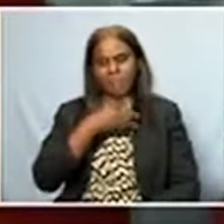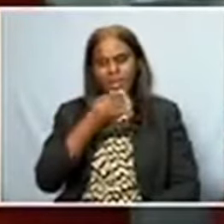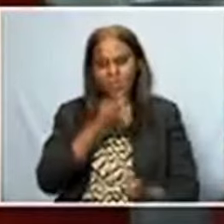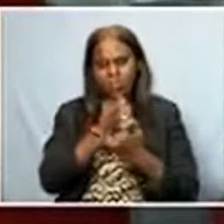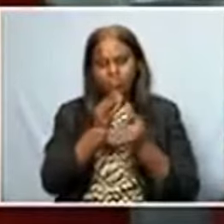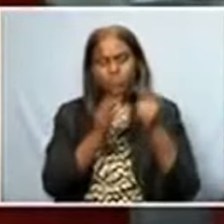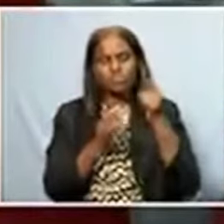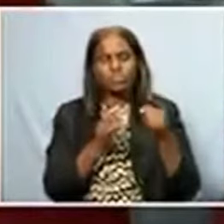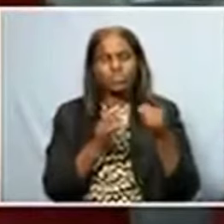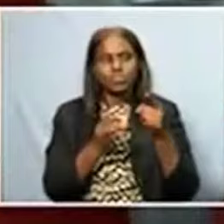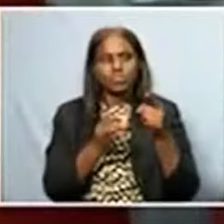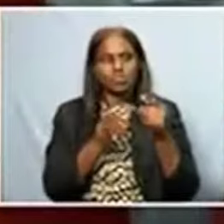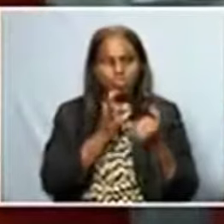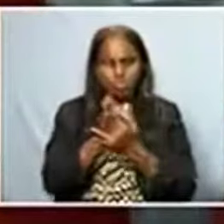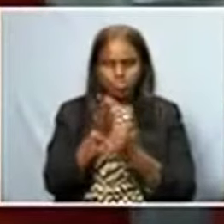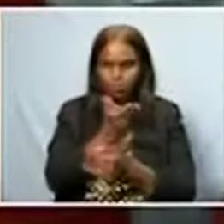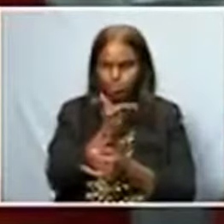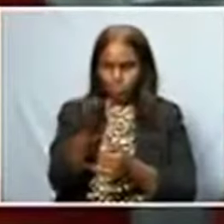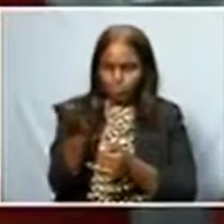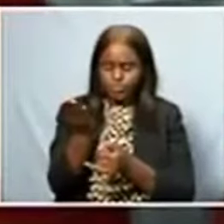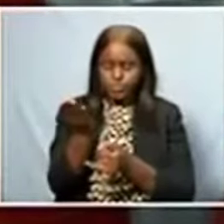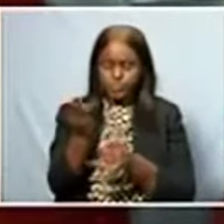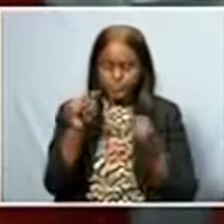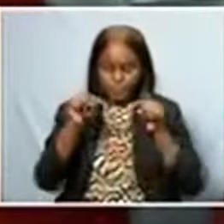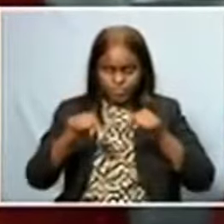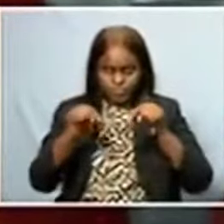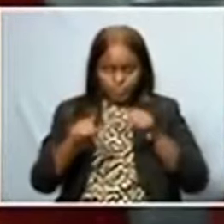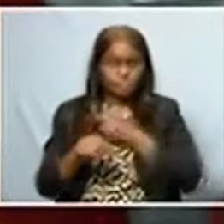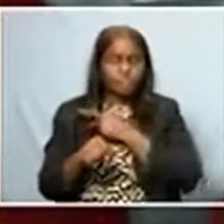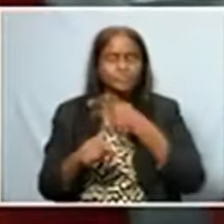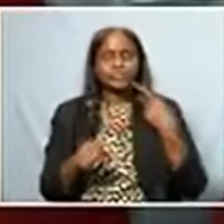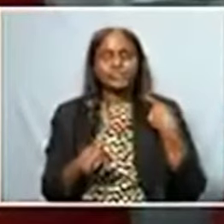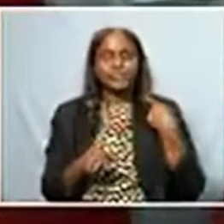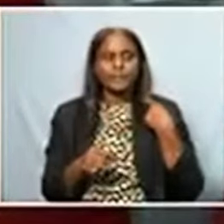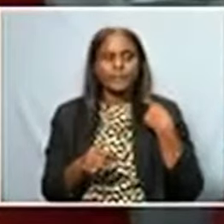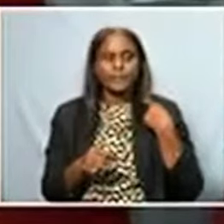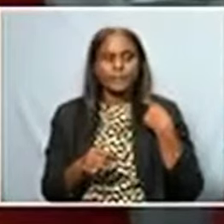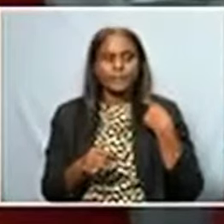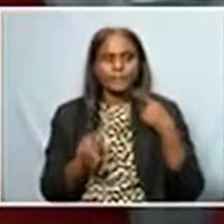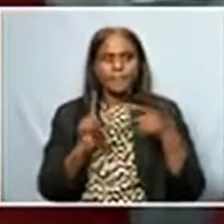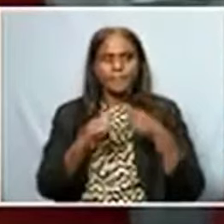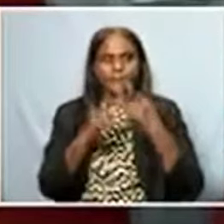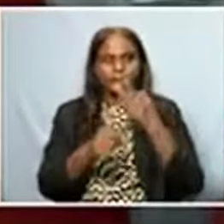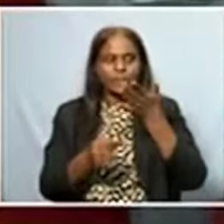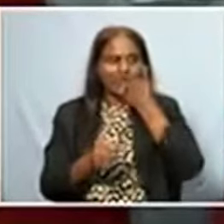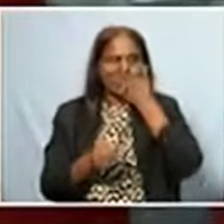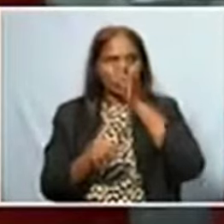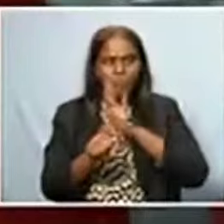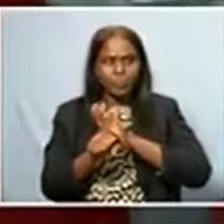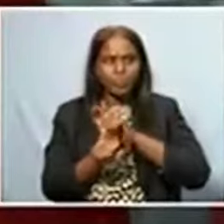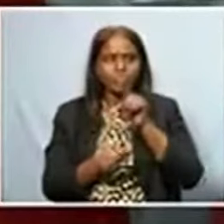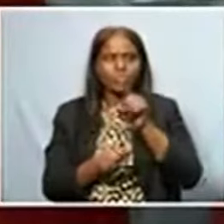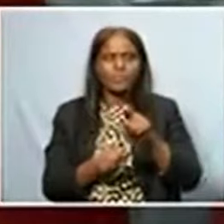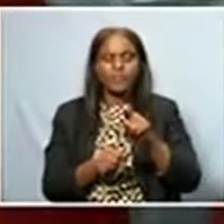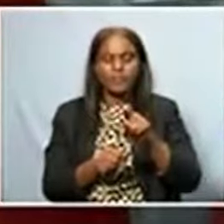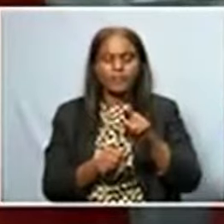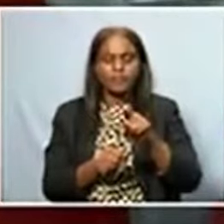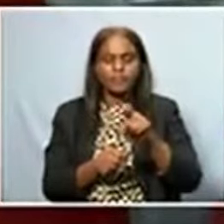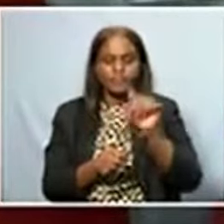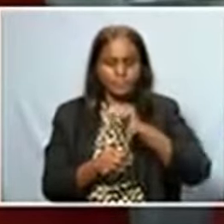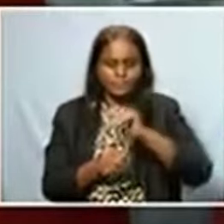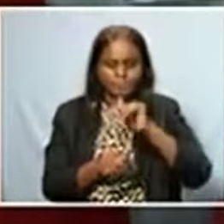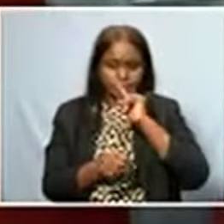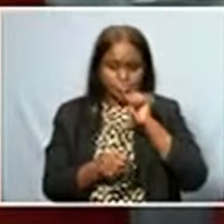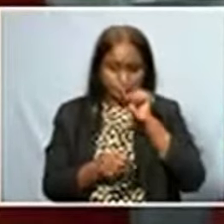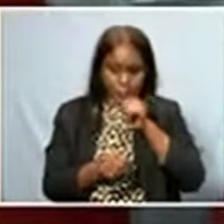you and through this Honorable House, to assure you that